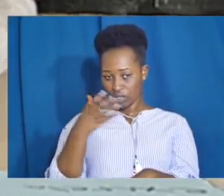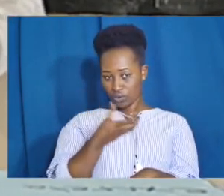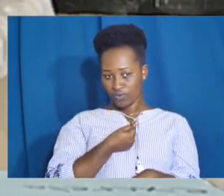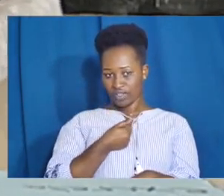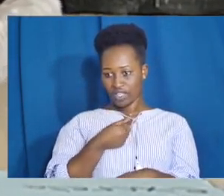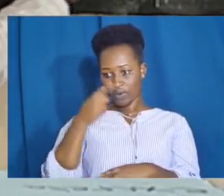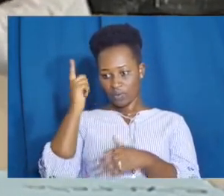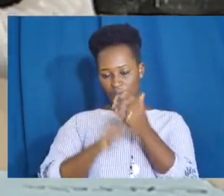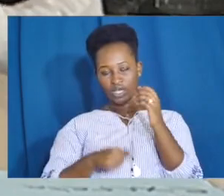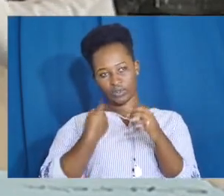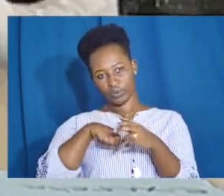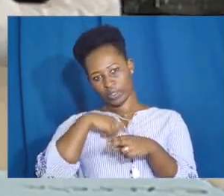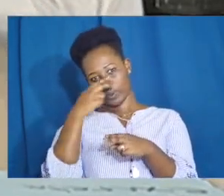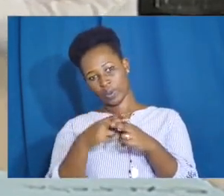plant